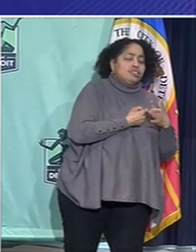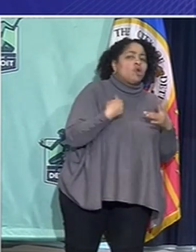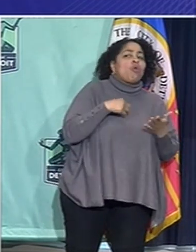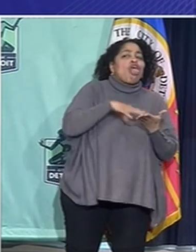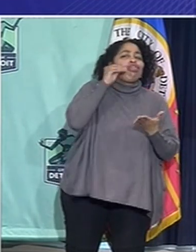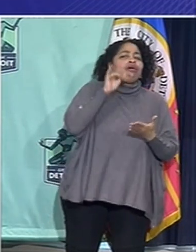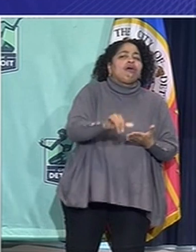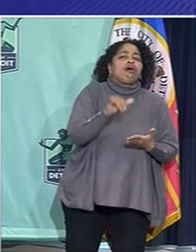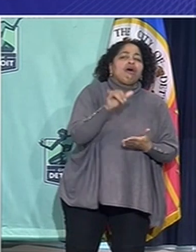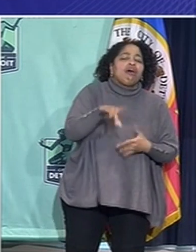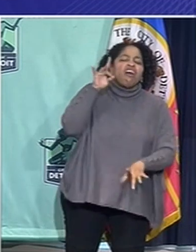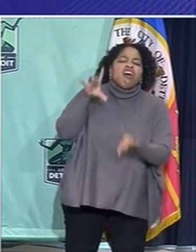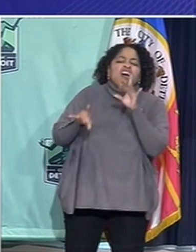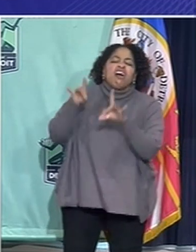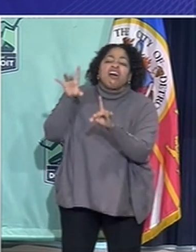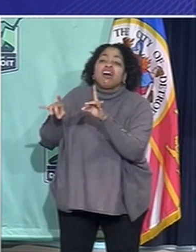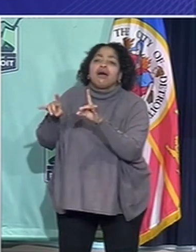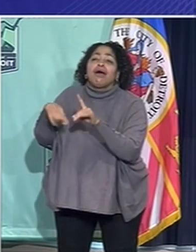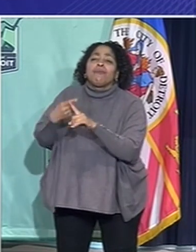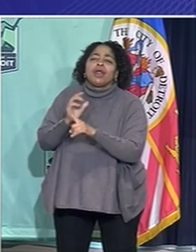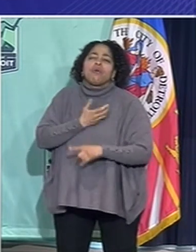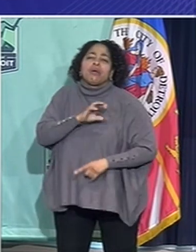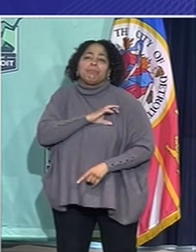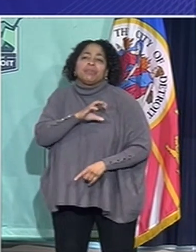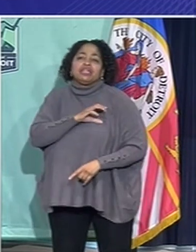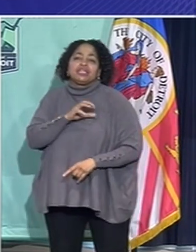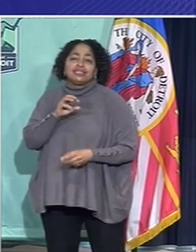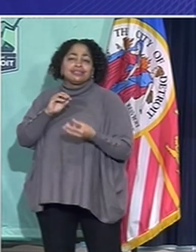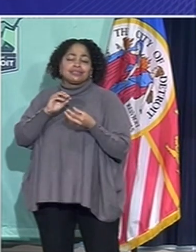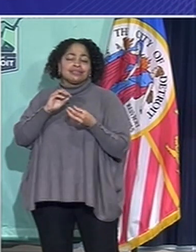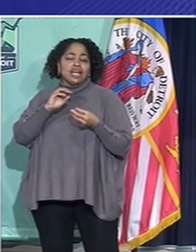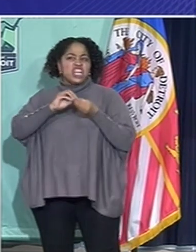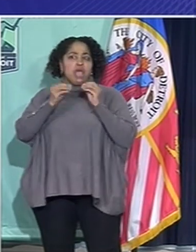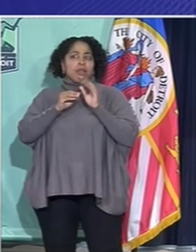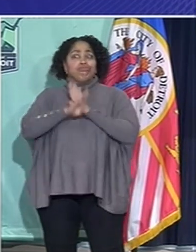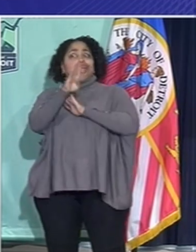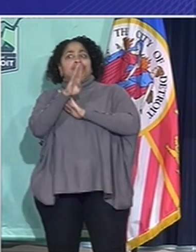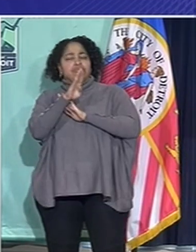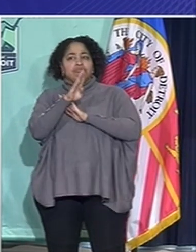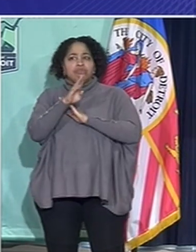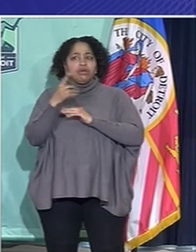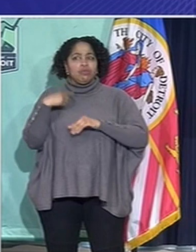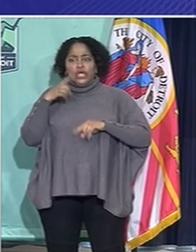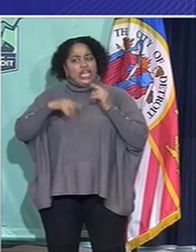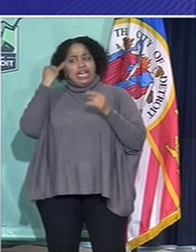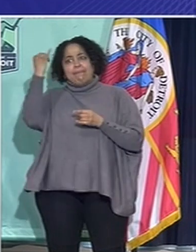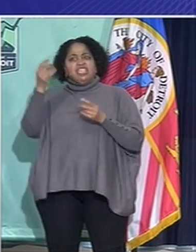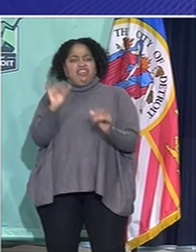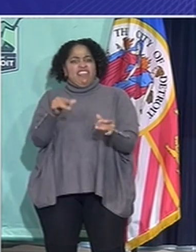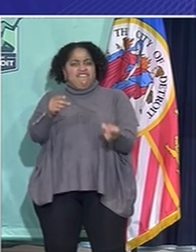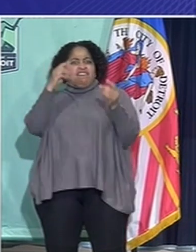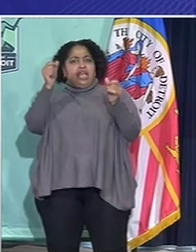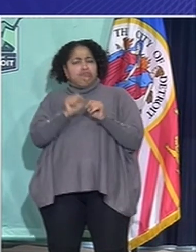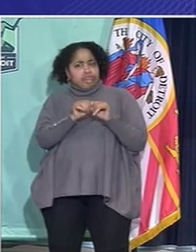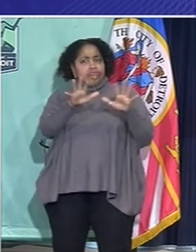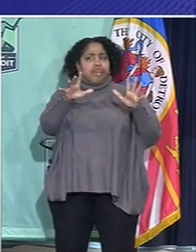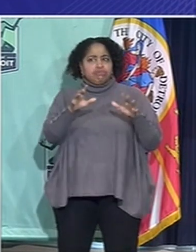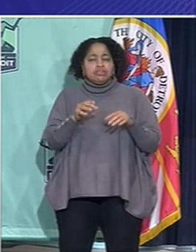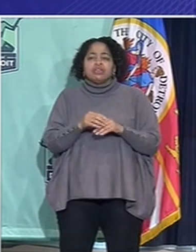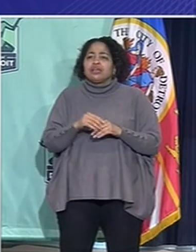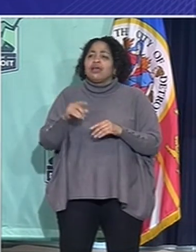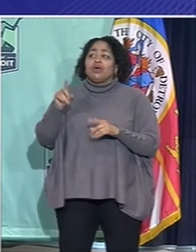force was infected at a rate none of us could have imagined. With Dr. Rob Dunn and the protocols he put in place, it